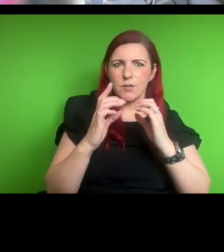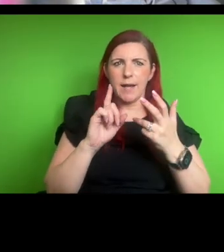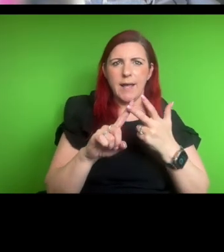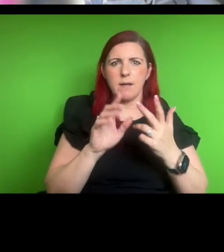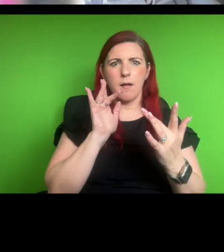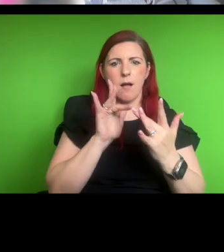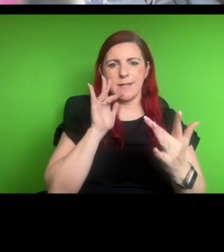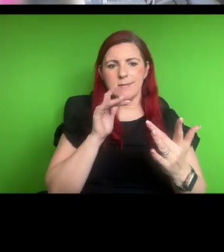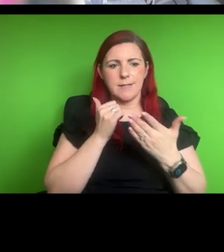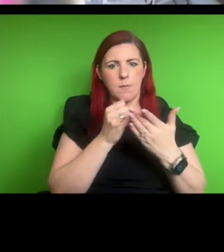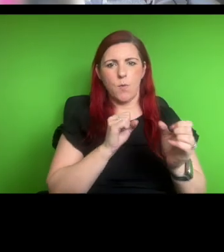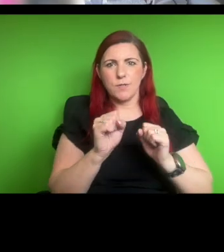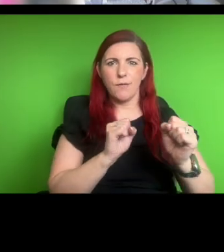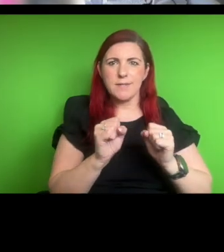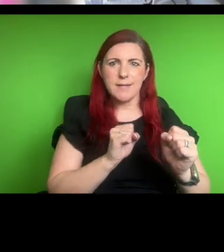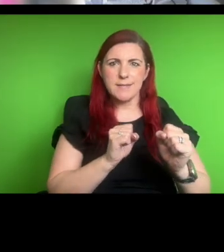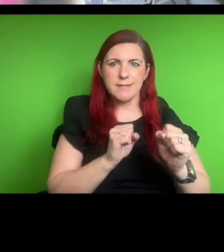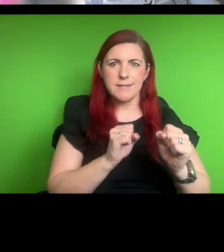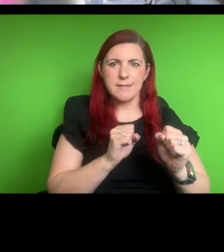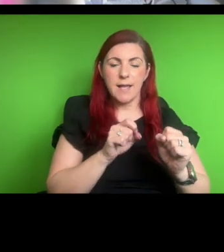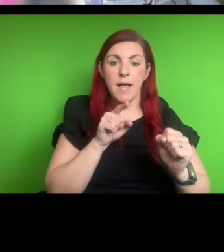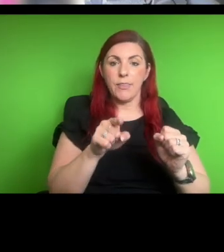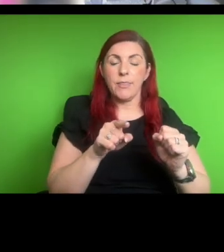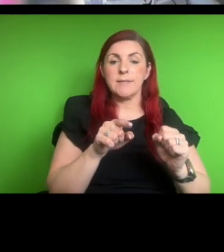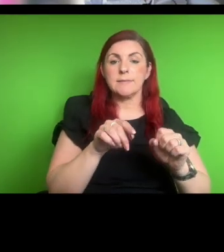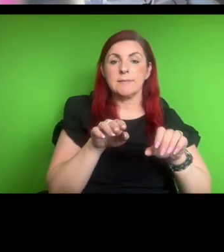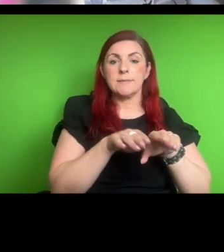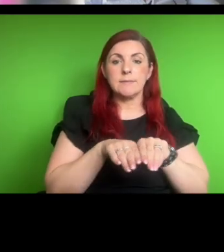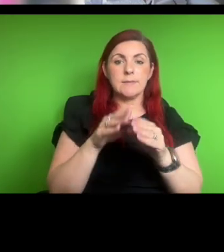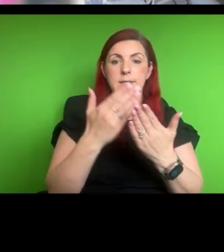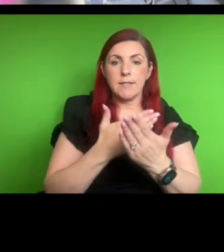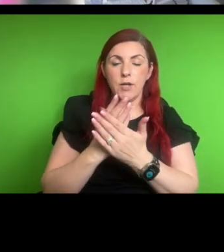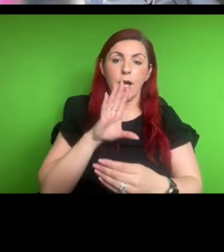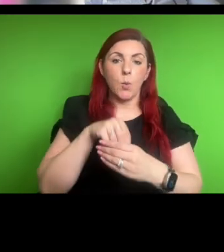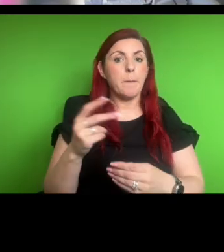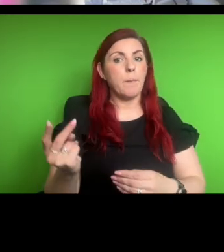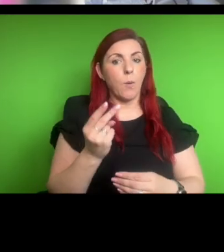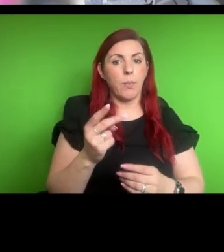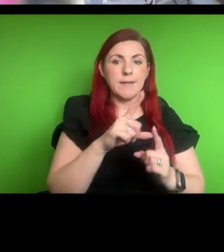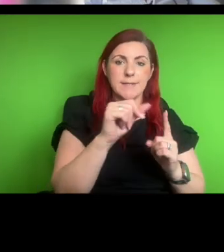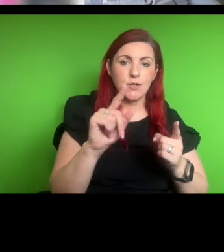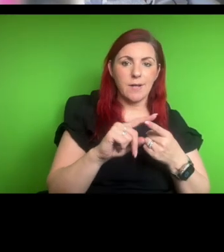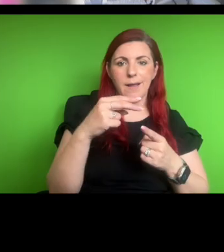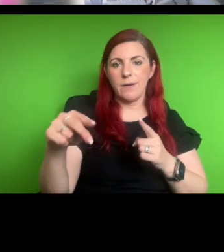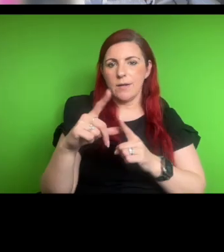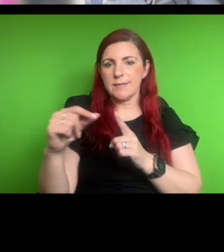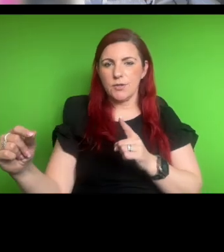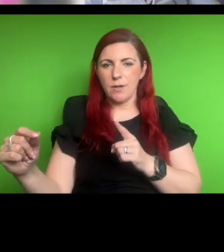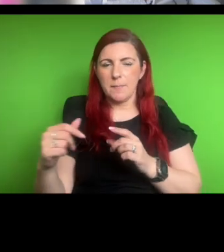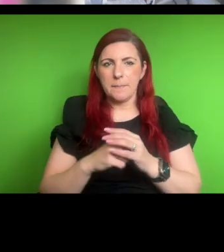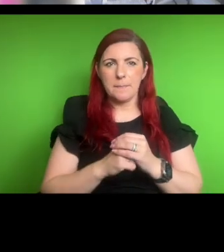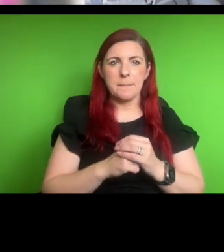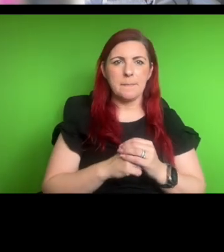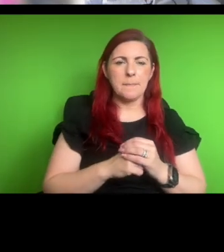this standard includes digital and non-digital requirements. And it also sets